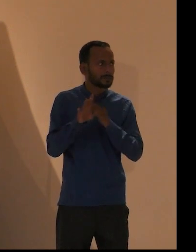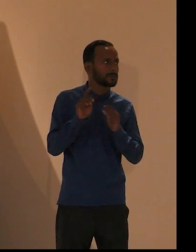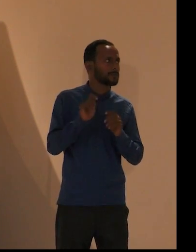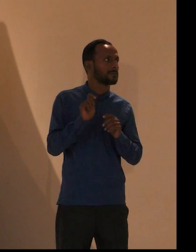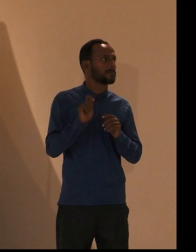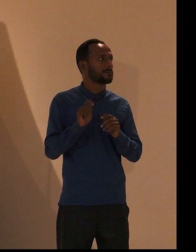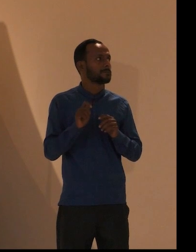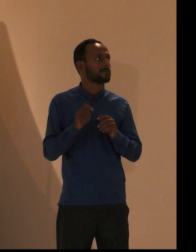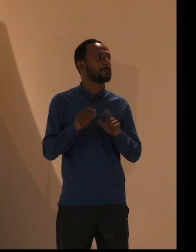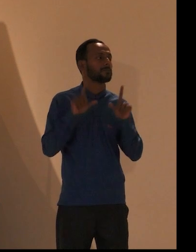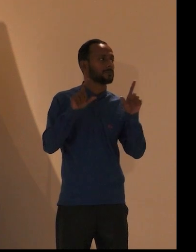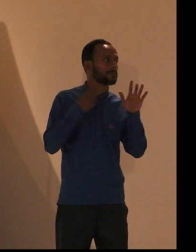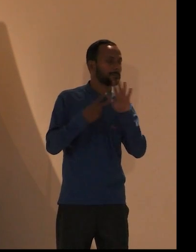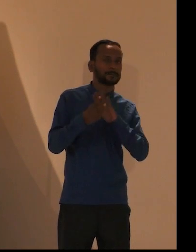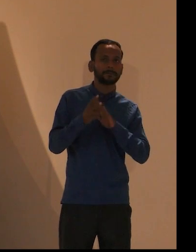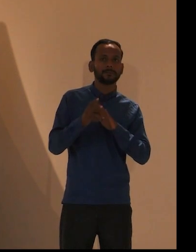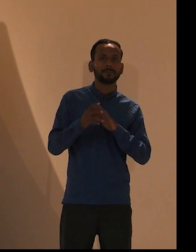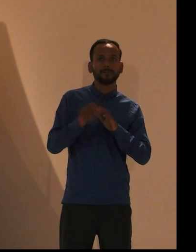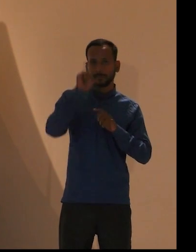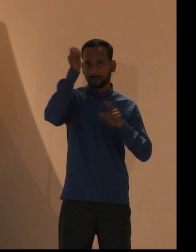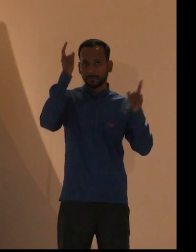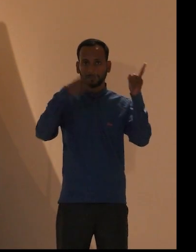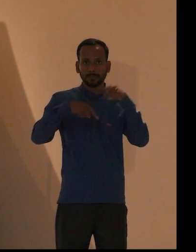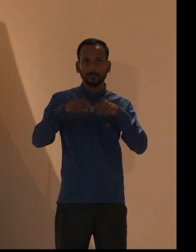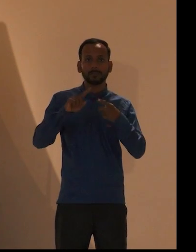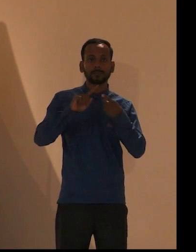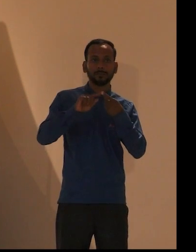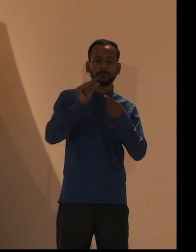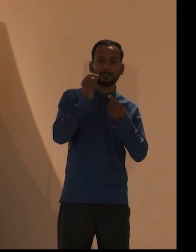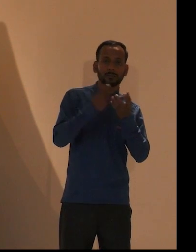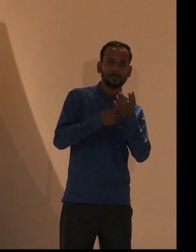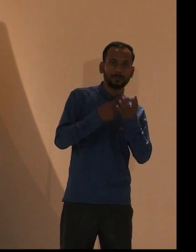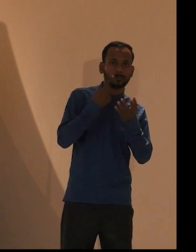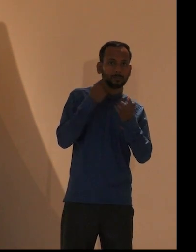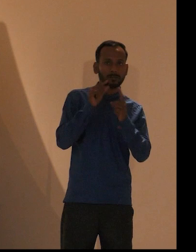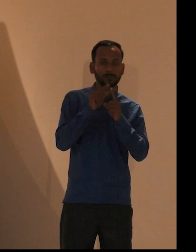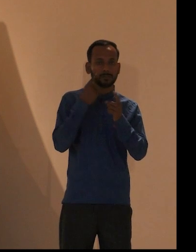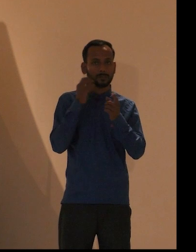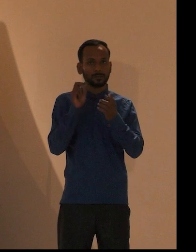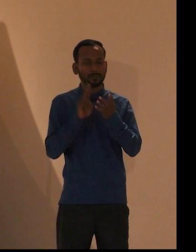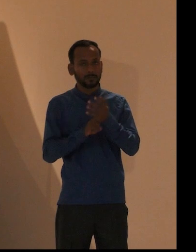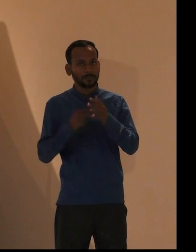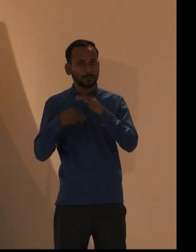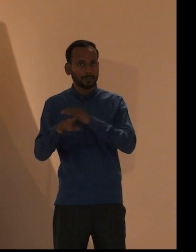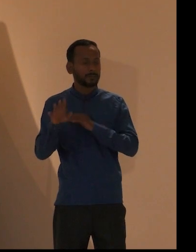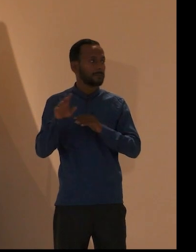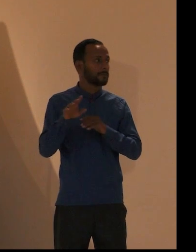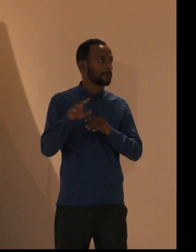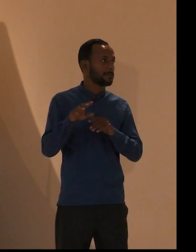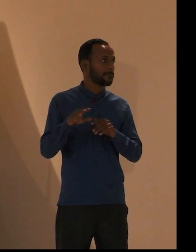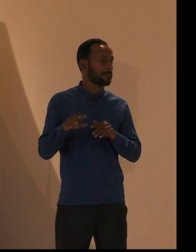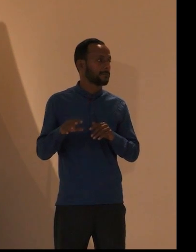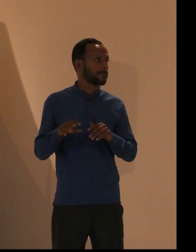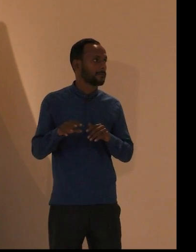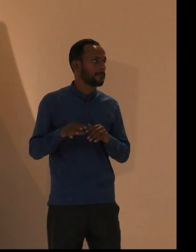of the India in the European visual imagination in the 18th and 19th centuries. We also